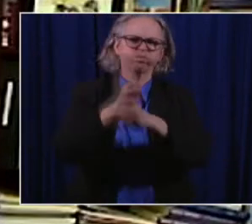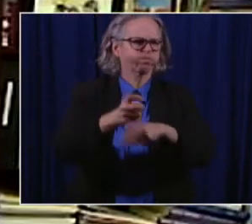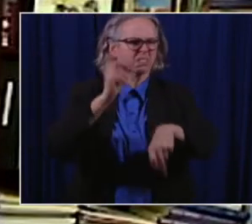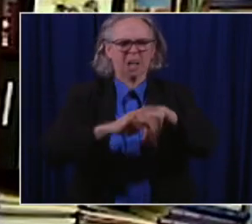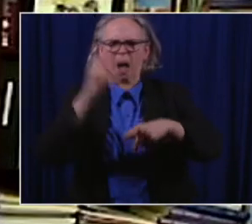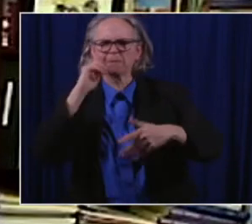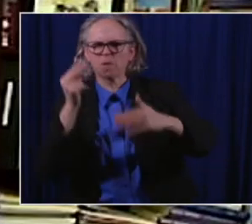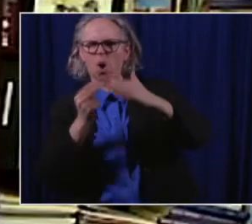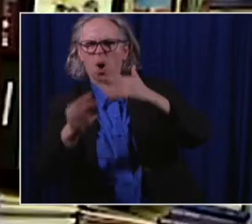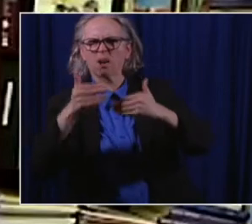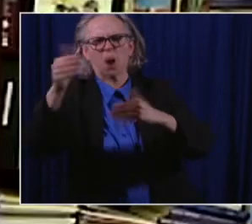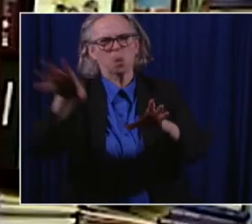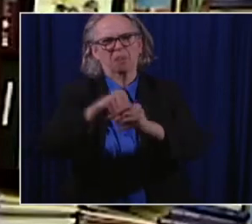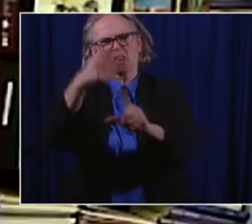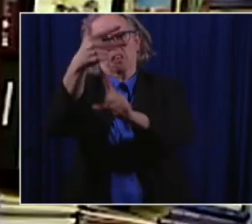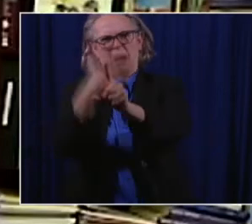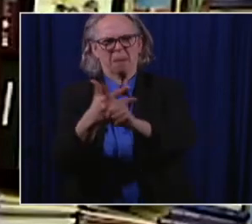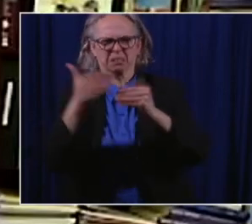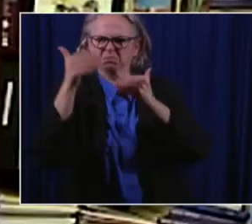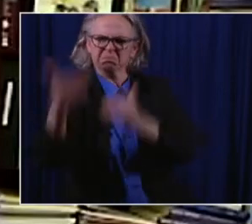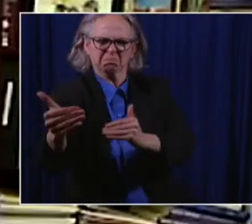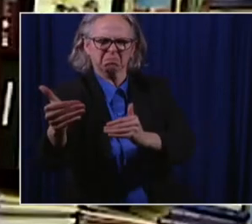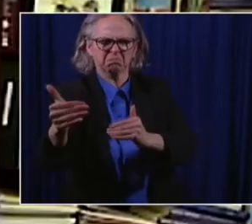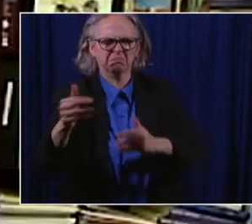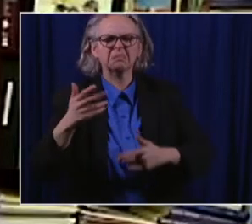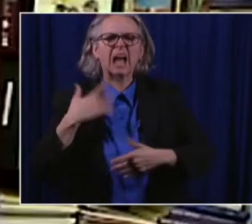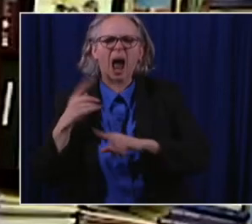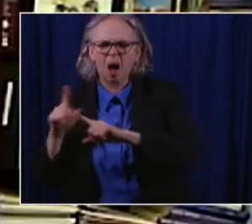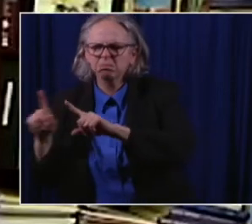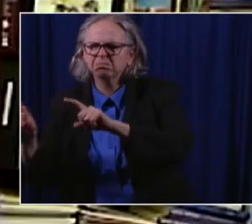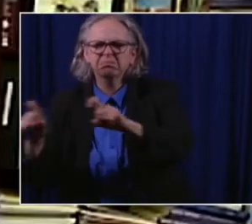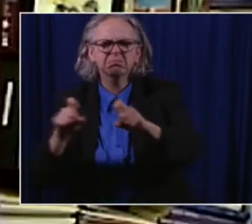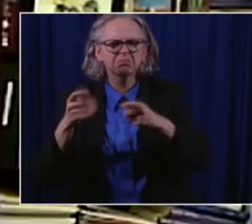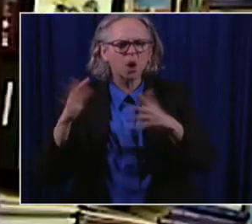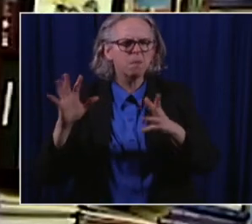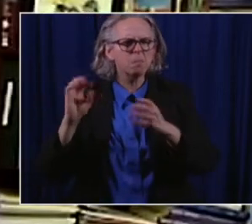more people are wearing masks. That's great. We need that. We need people